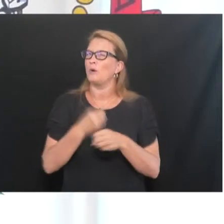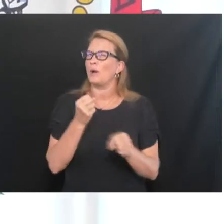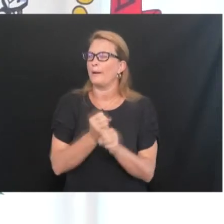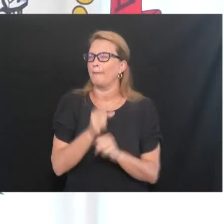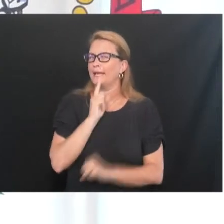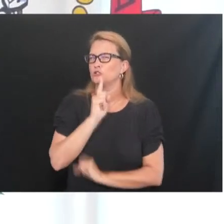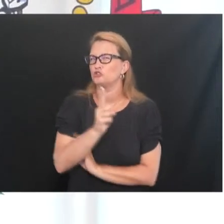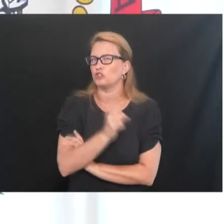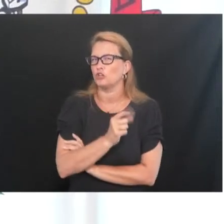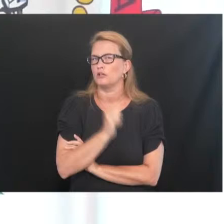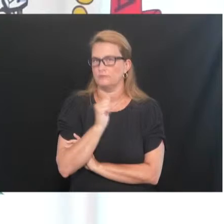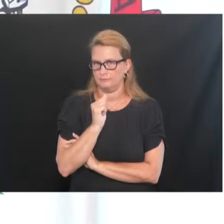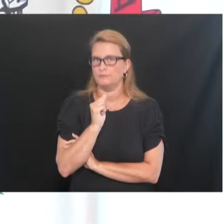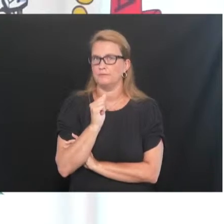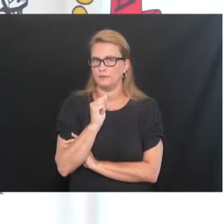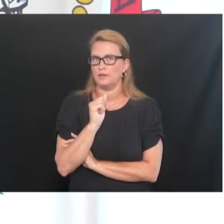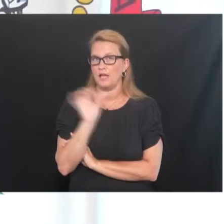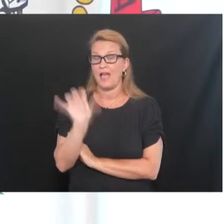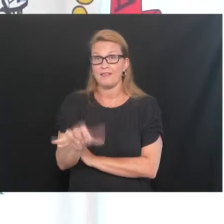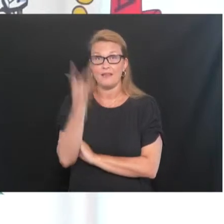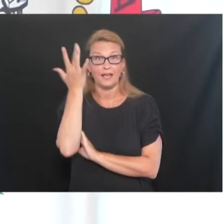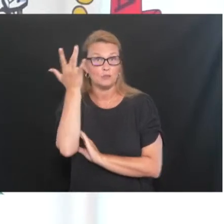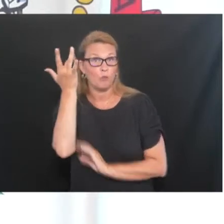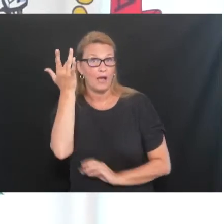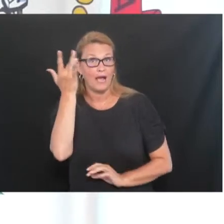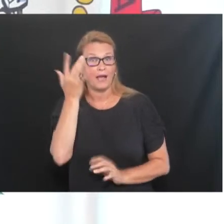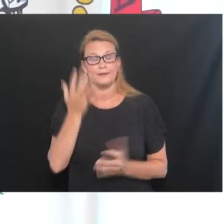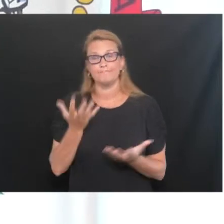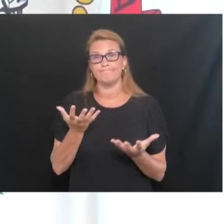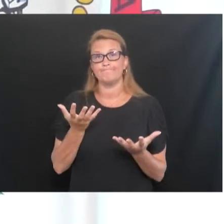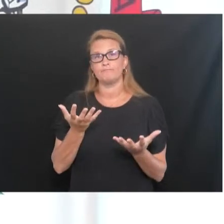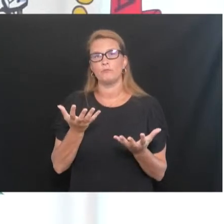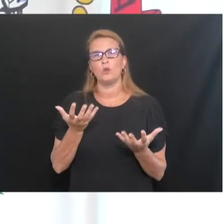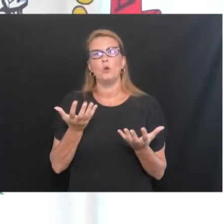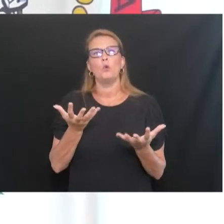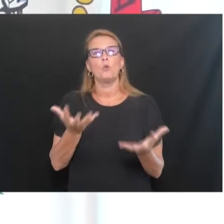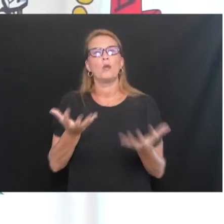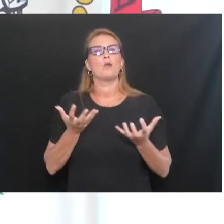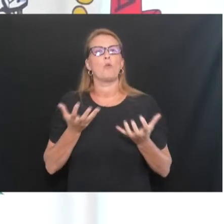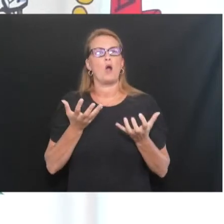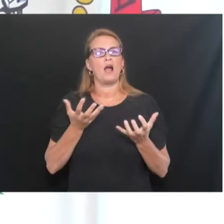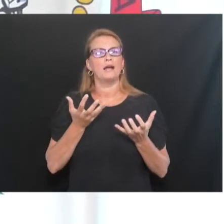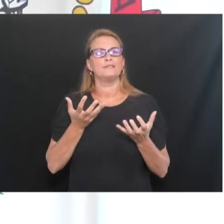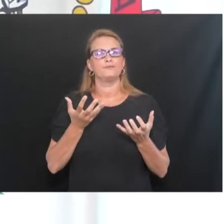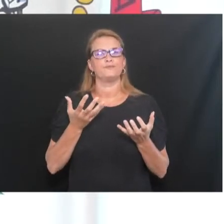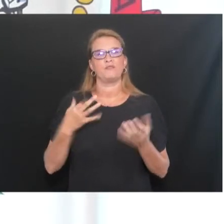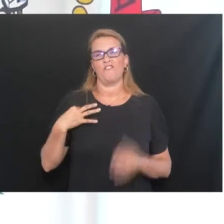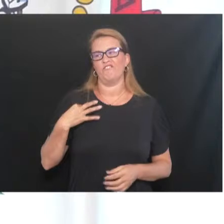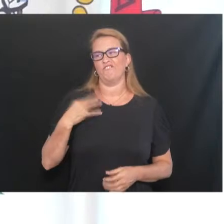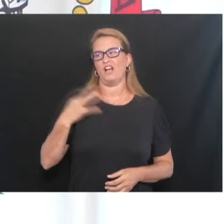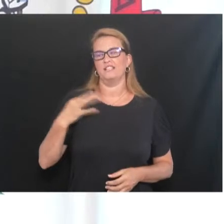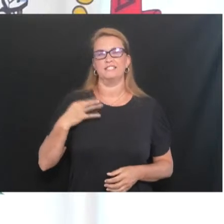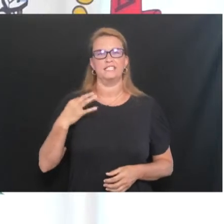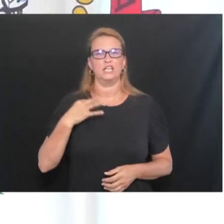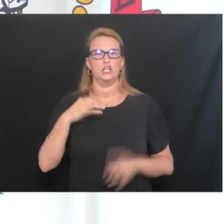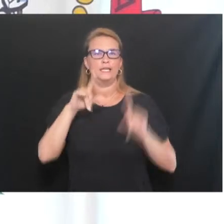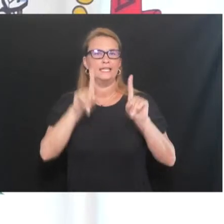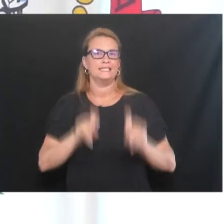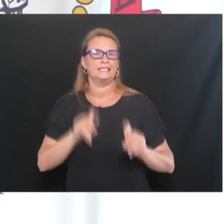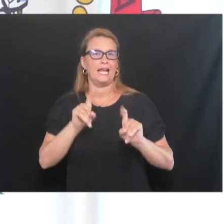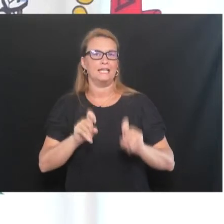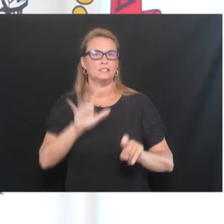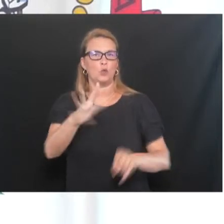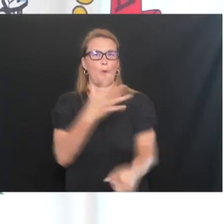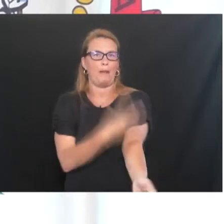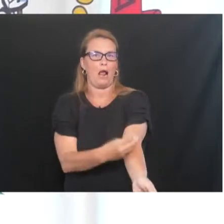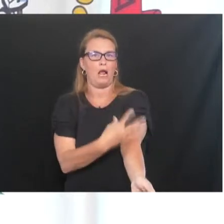we? And so that's why we want to do an antibody, or your immune system.